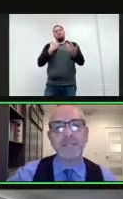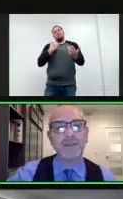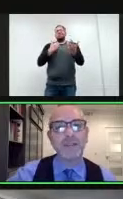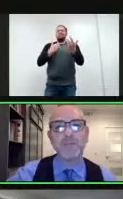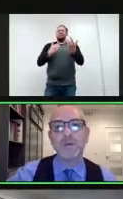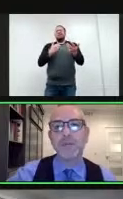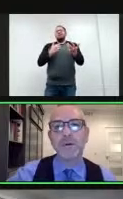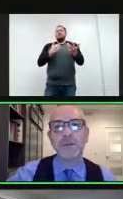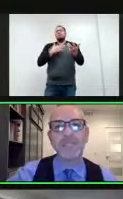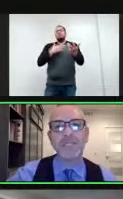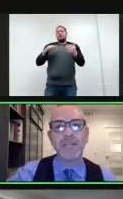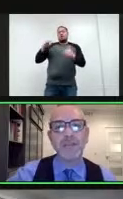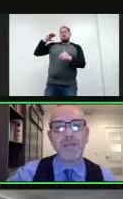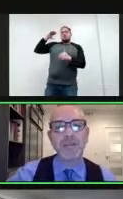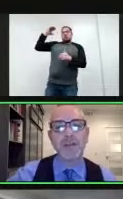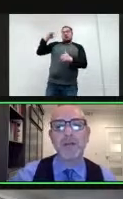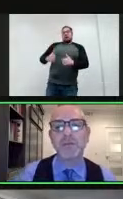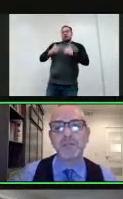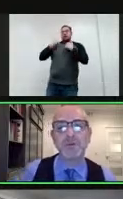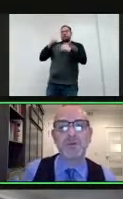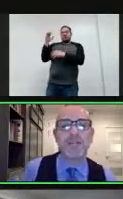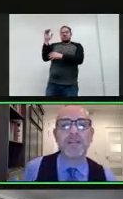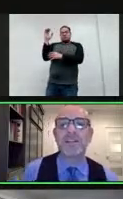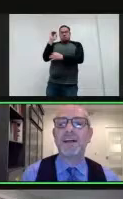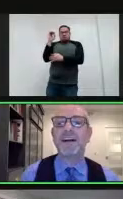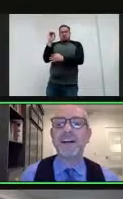my adult life was in Oregon as an educator, and